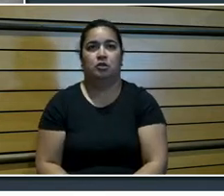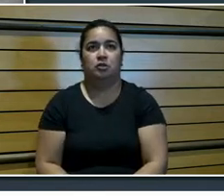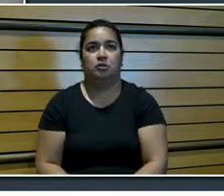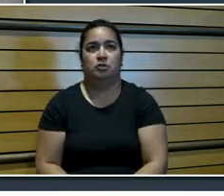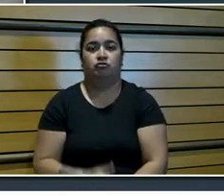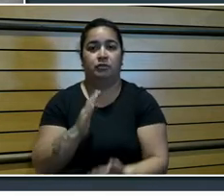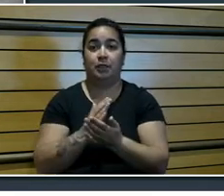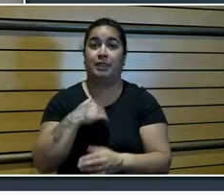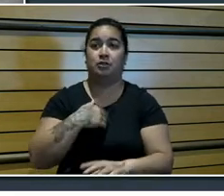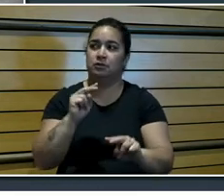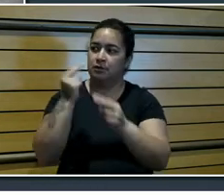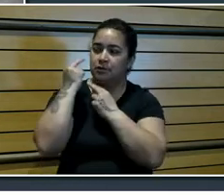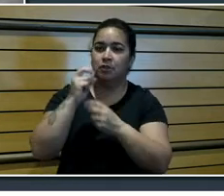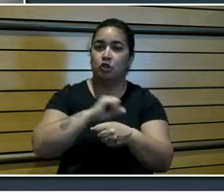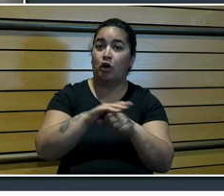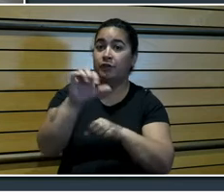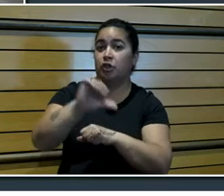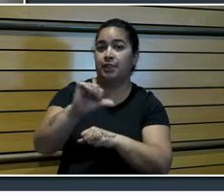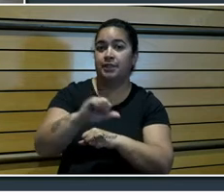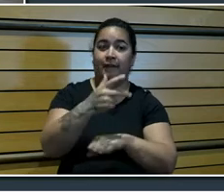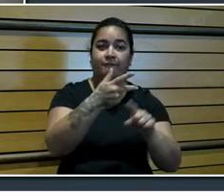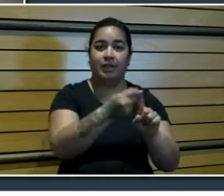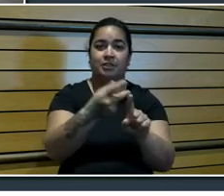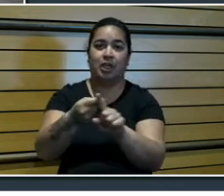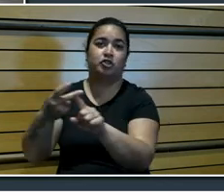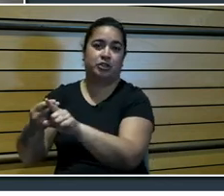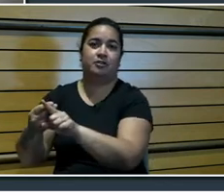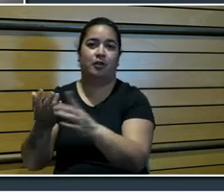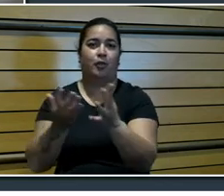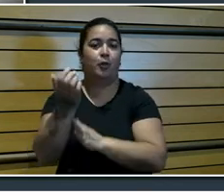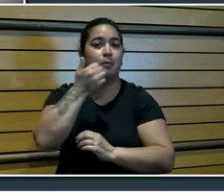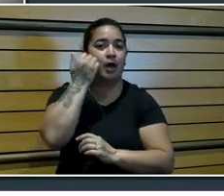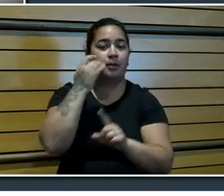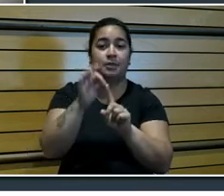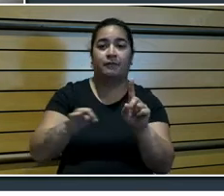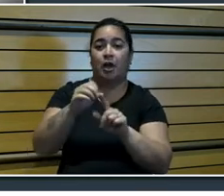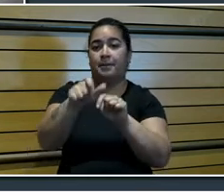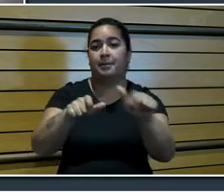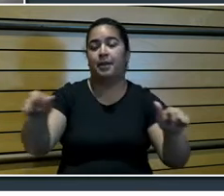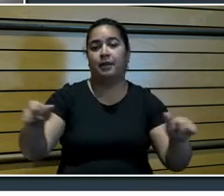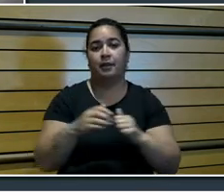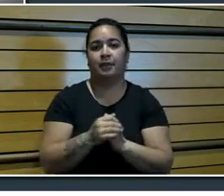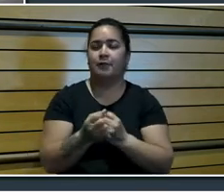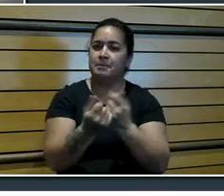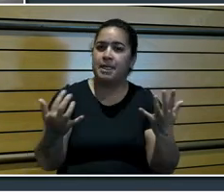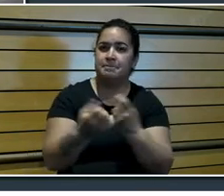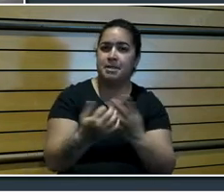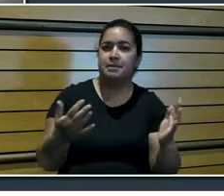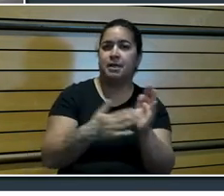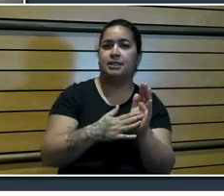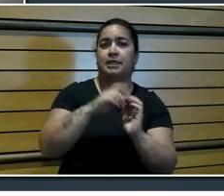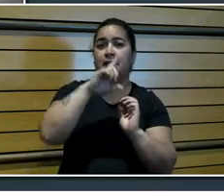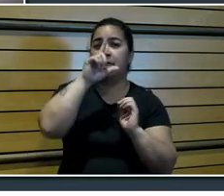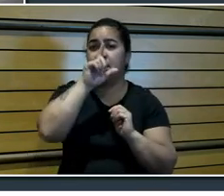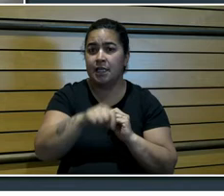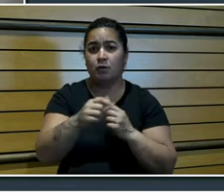issue of COVID-19 vaccination rates amongst Tangata Whenua and Pacifica For months, relevant iwi organisations and urban